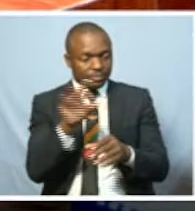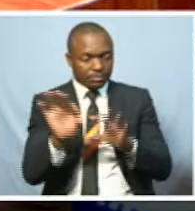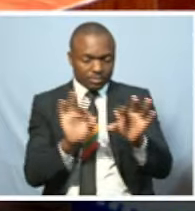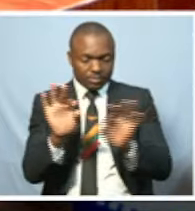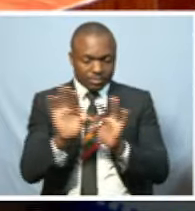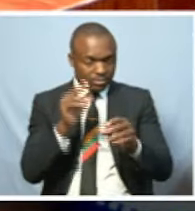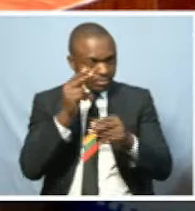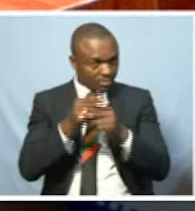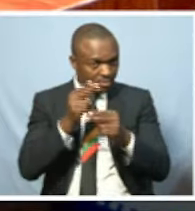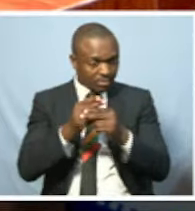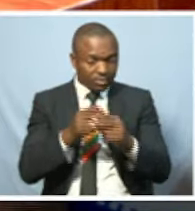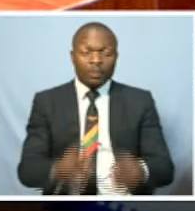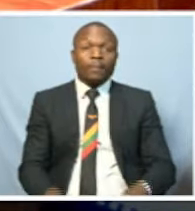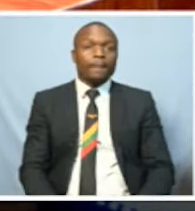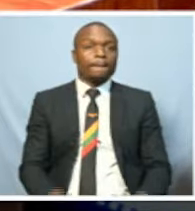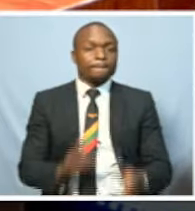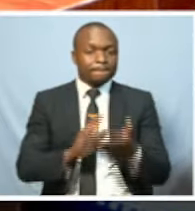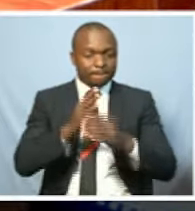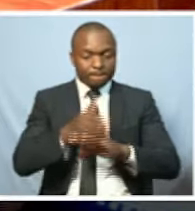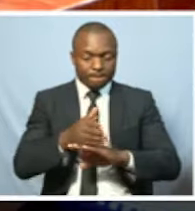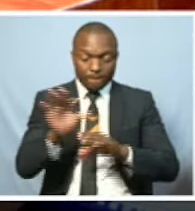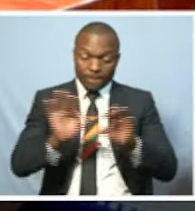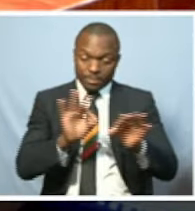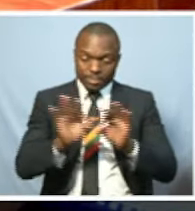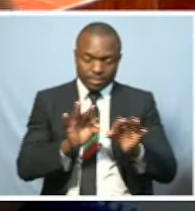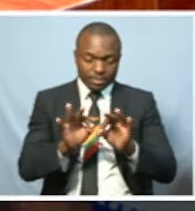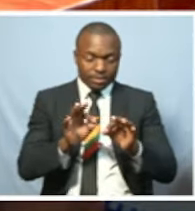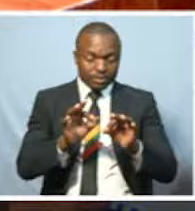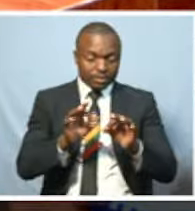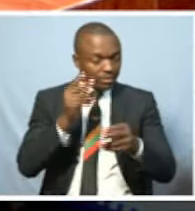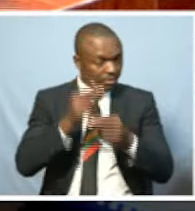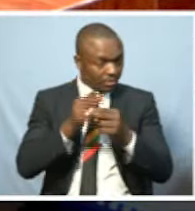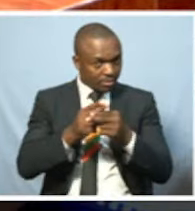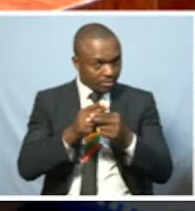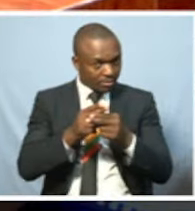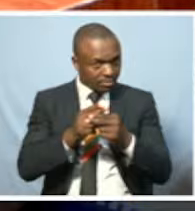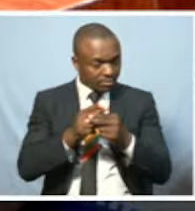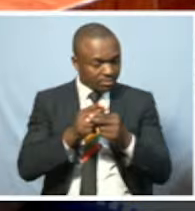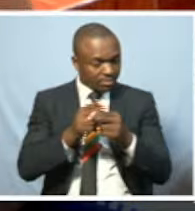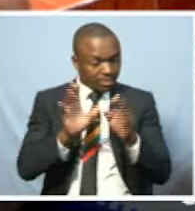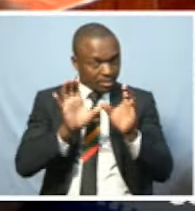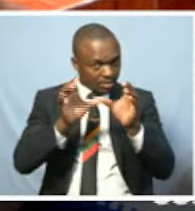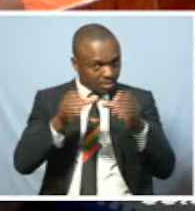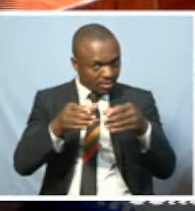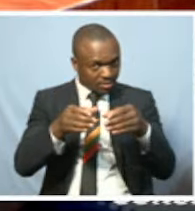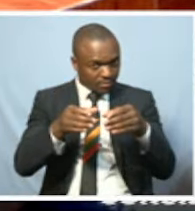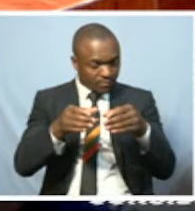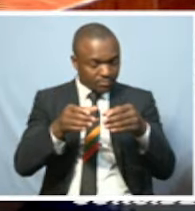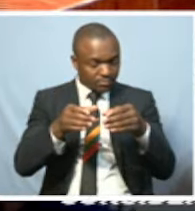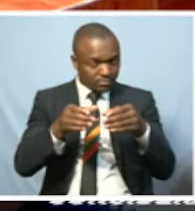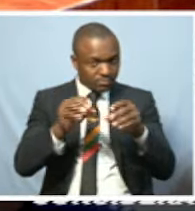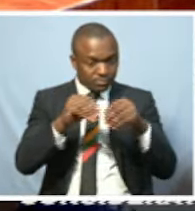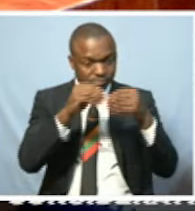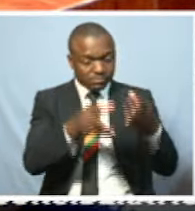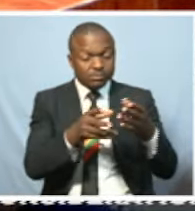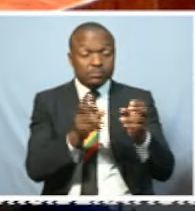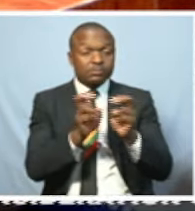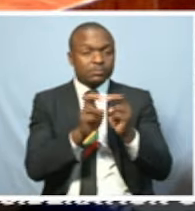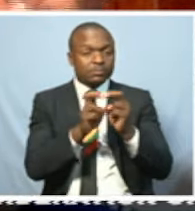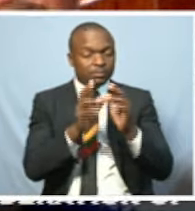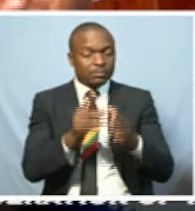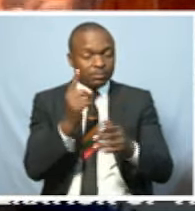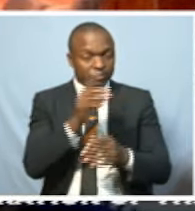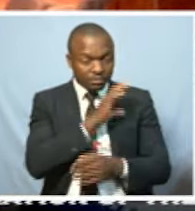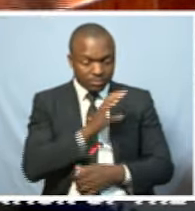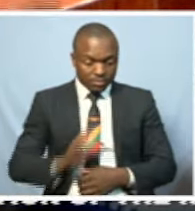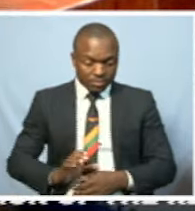names. After you selected the names, the committee gave the contract to one contractor to do